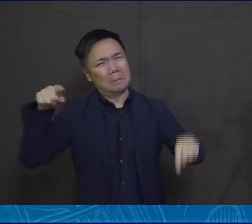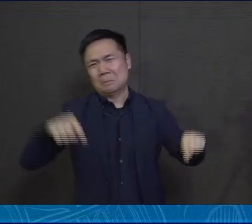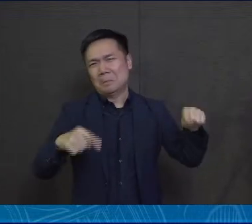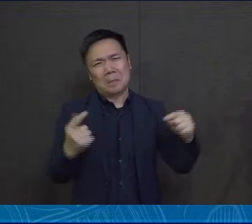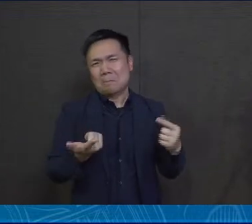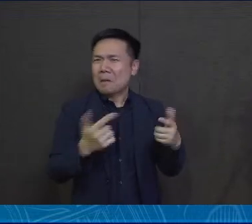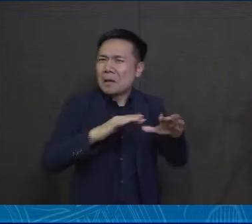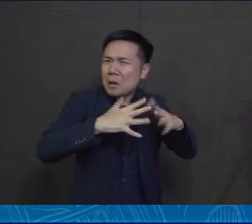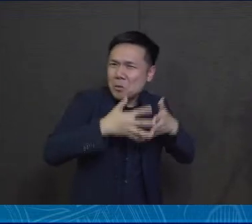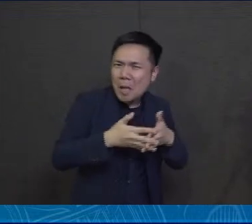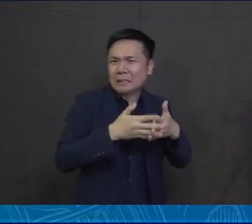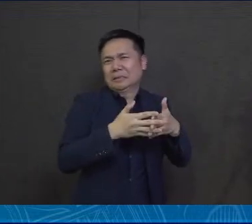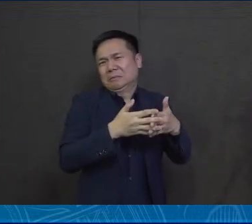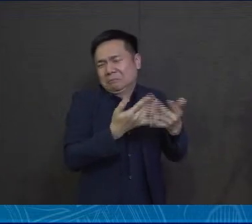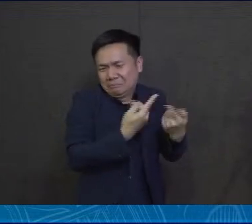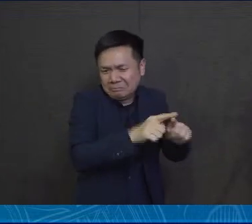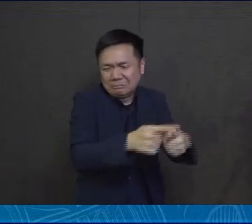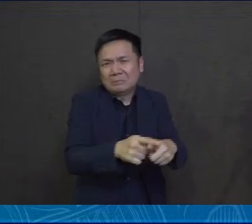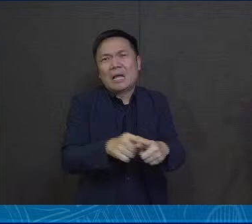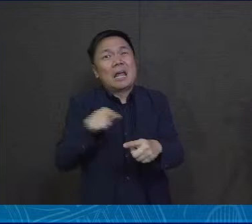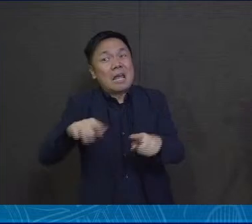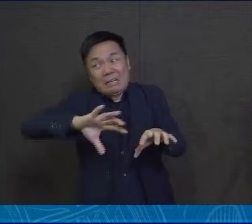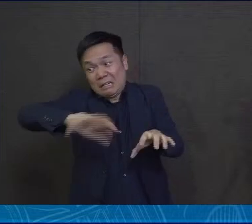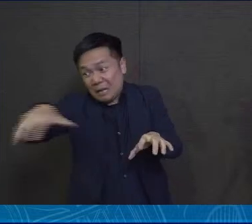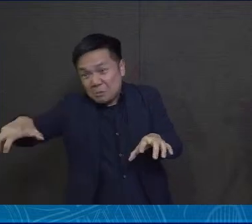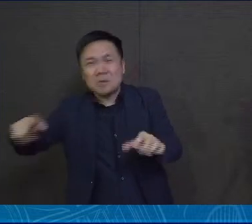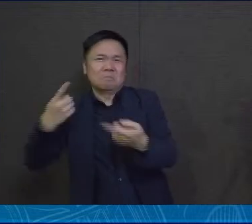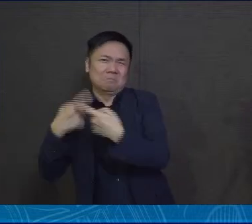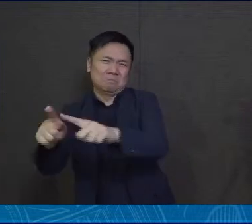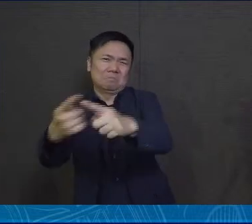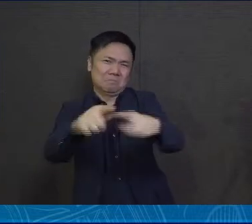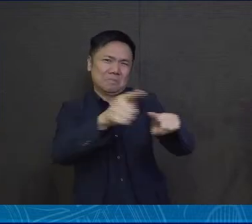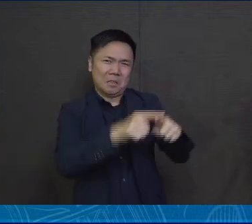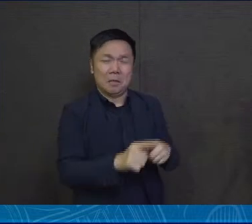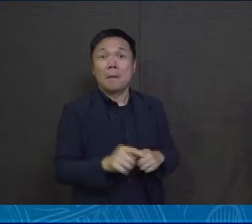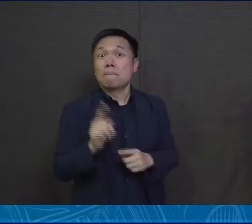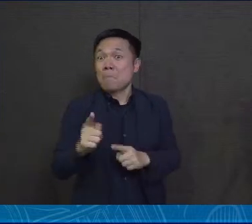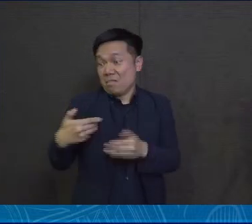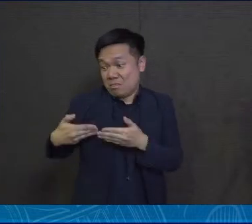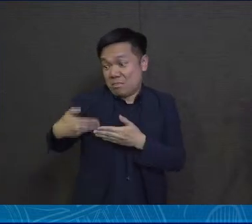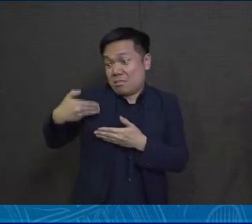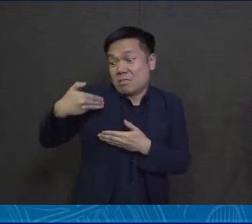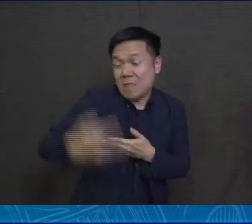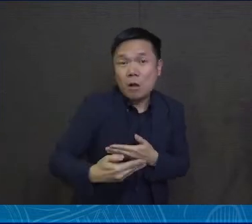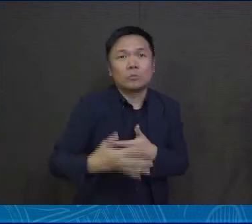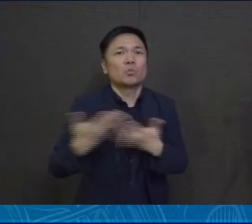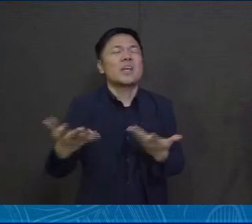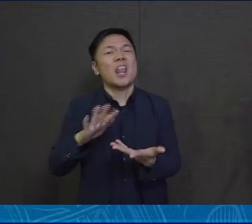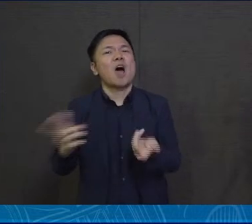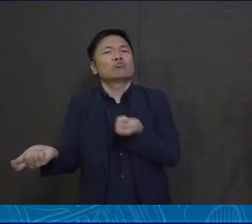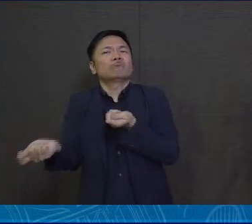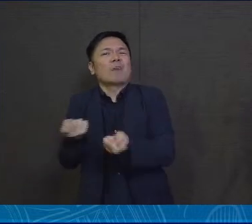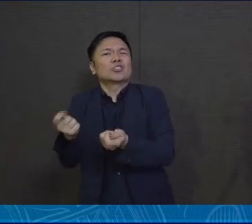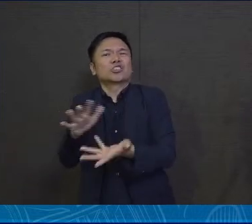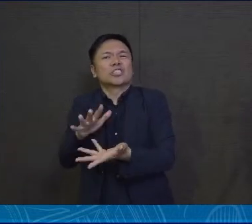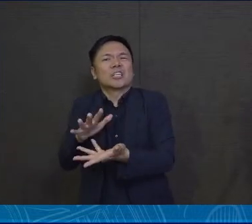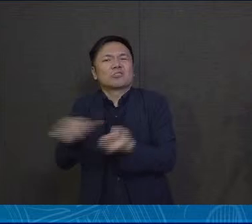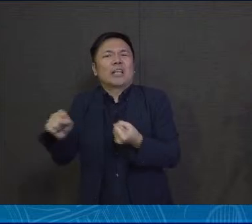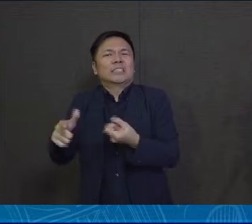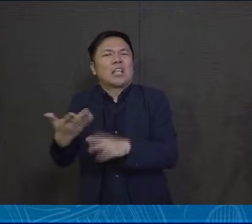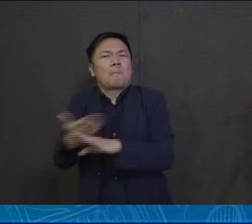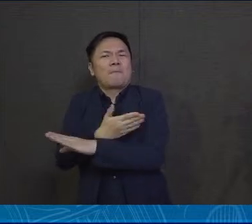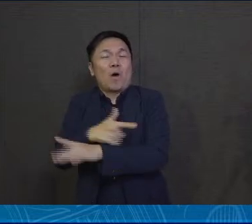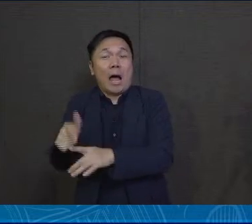from country to country. But we have been able to do this in terms of crisis management and disaster intelligence.